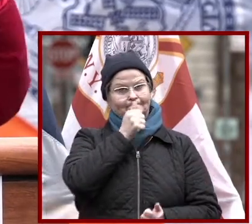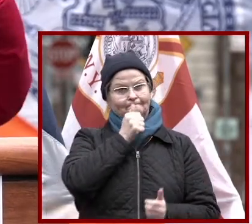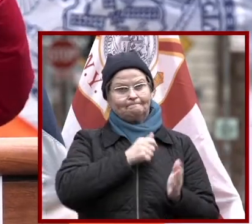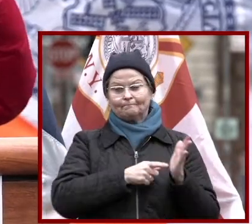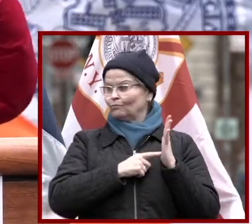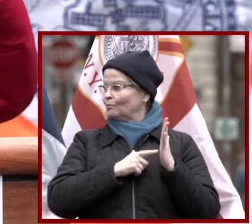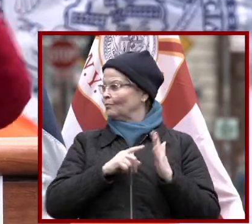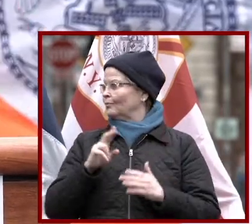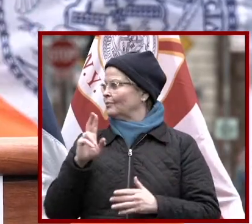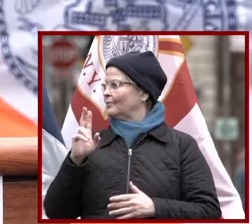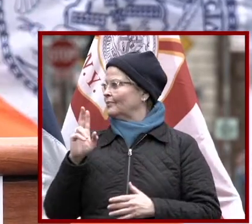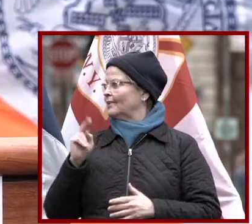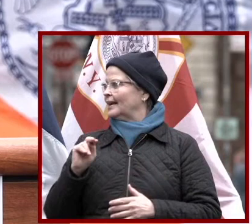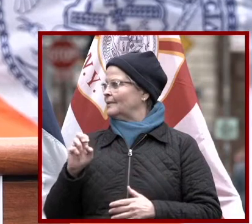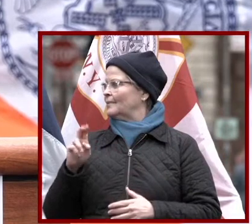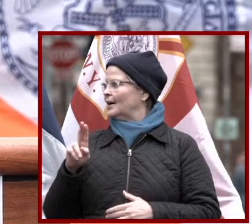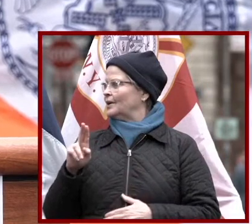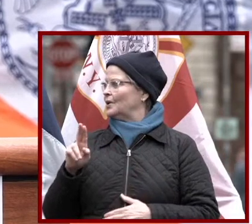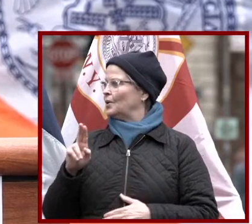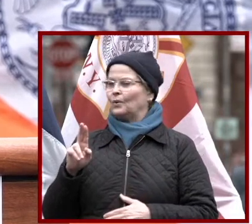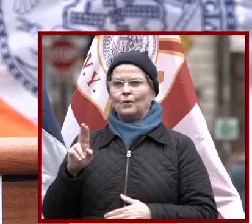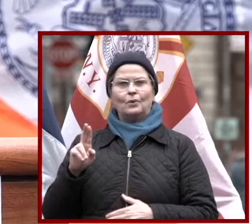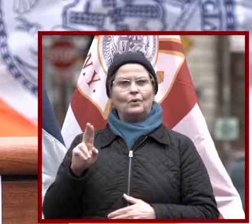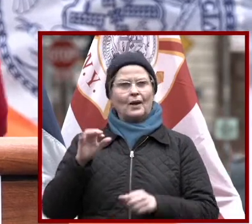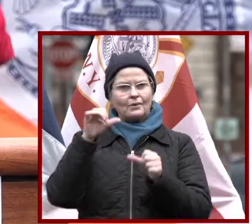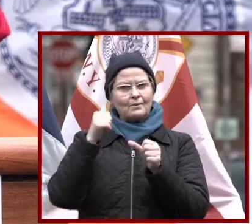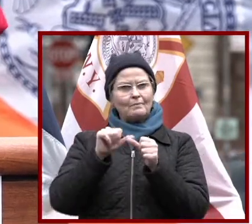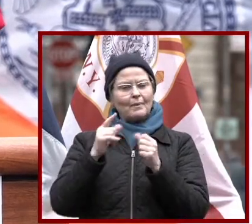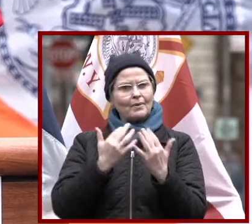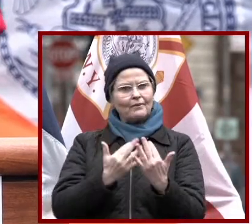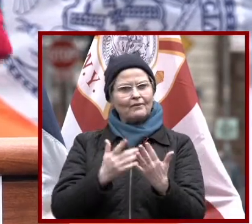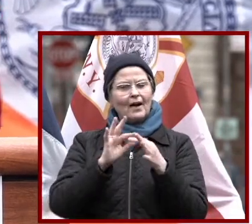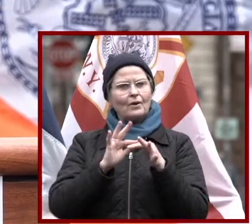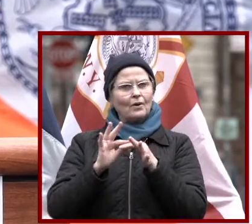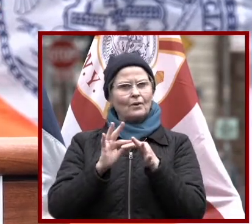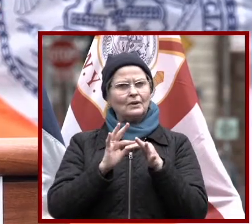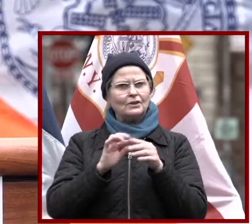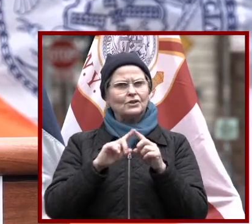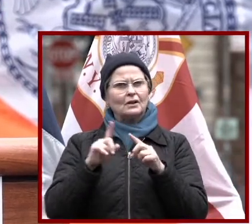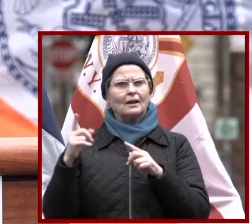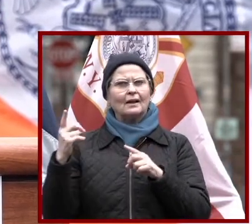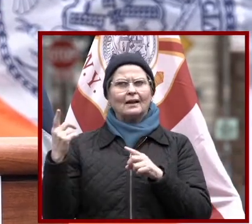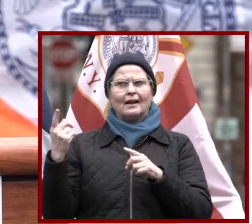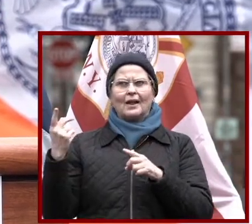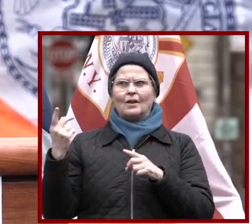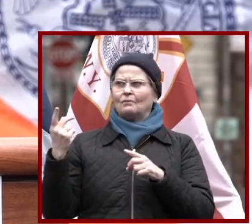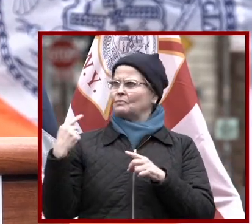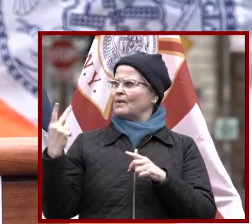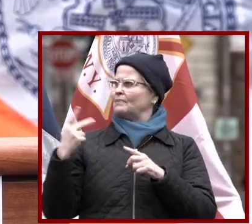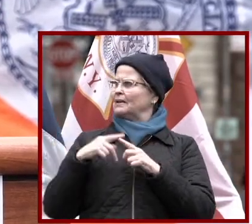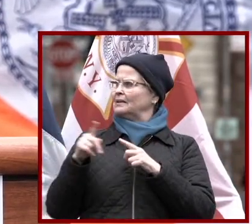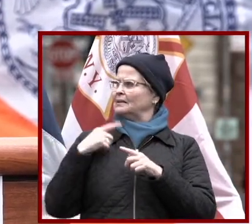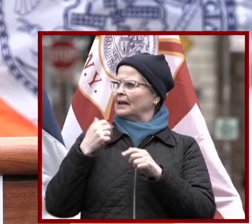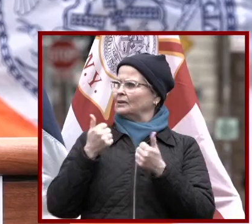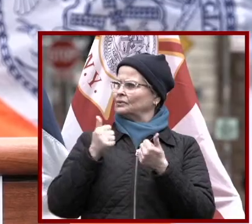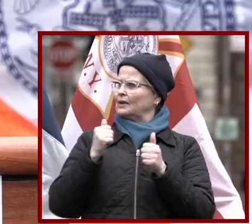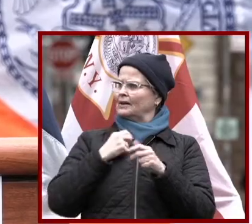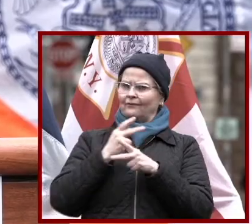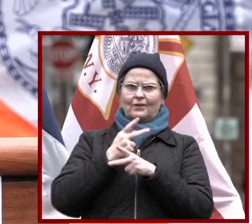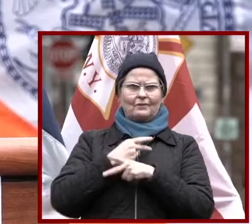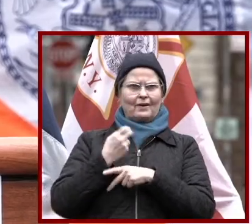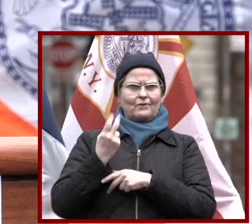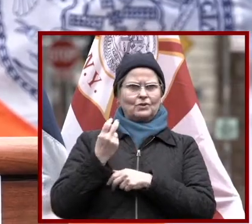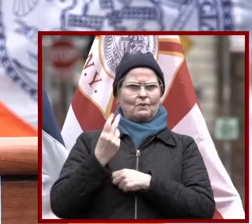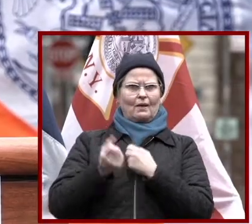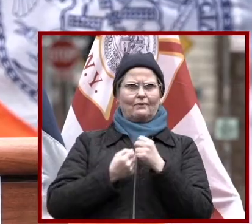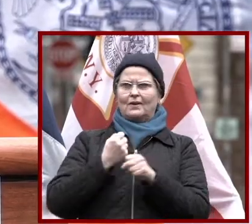NYU and we are, the Remember the Triangle Fire Coalition have been working for about 12 years to figure out how to do this. The